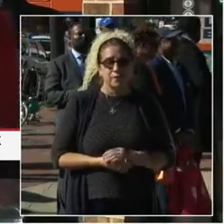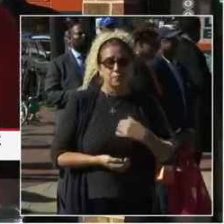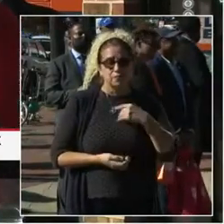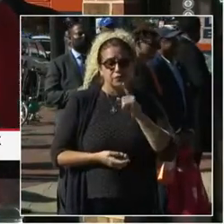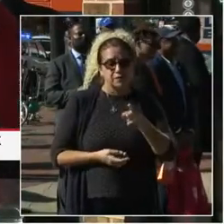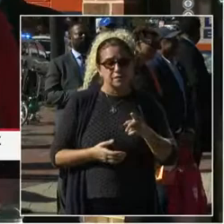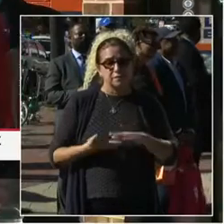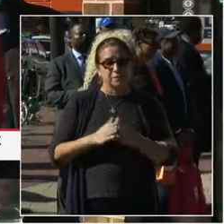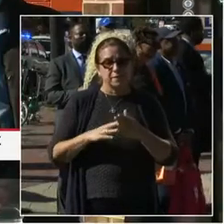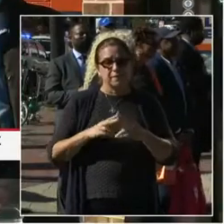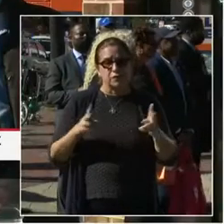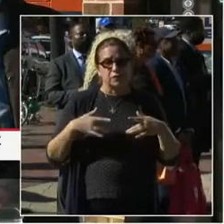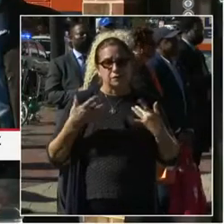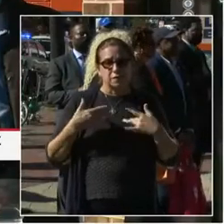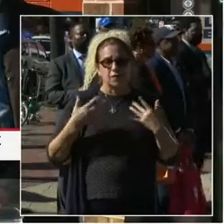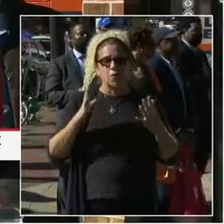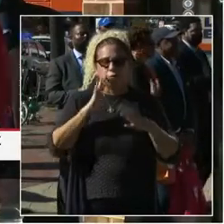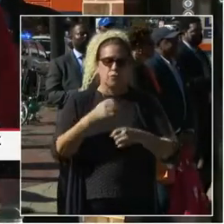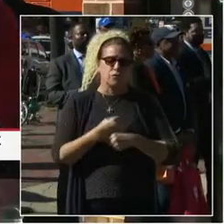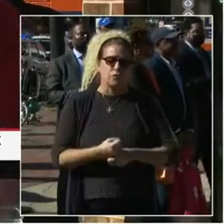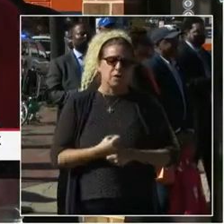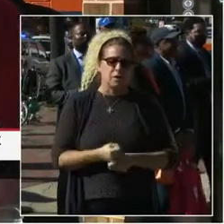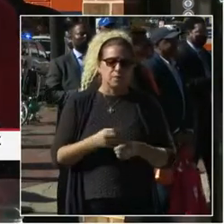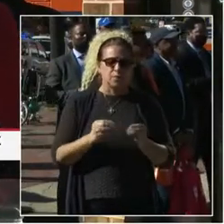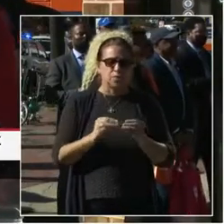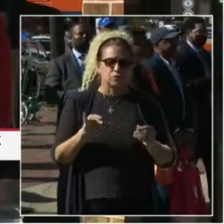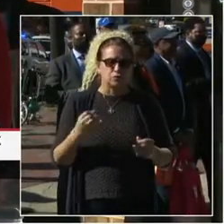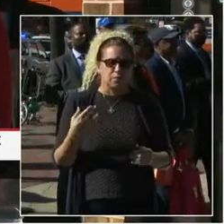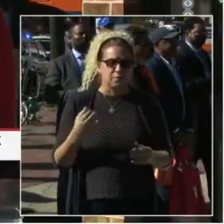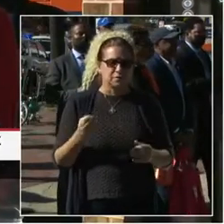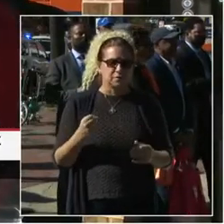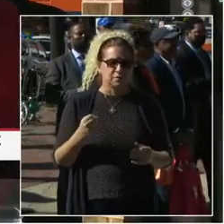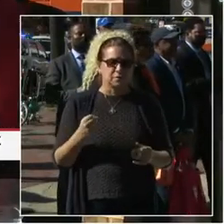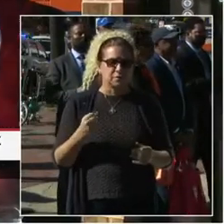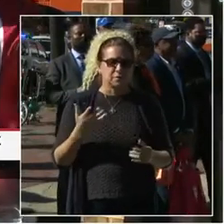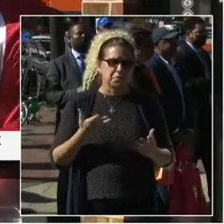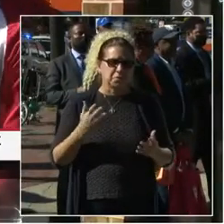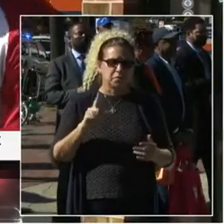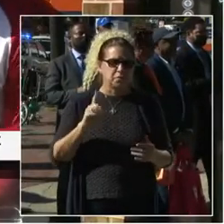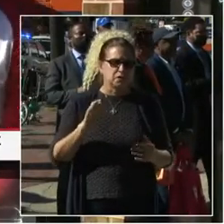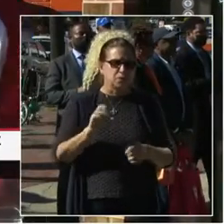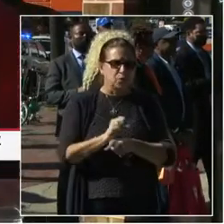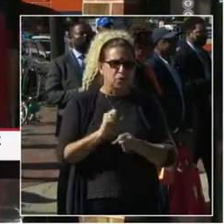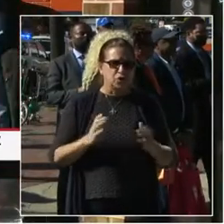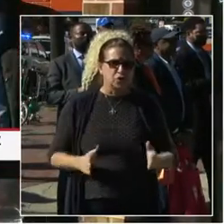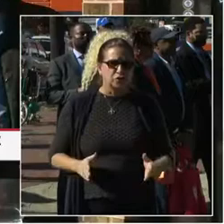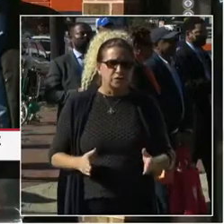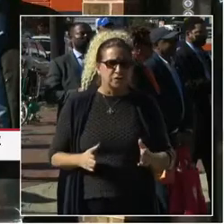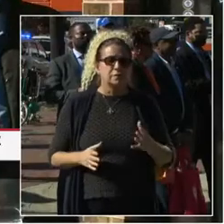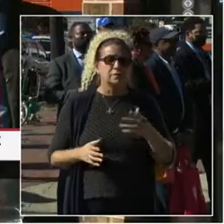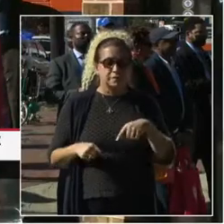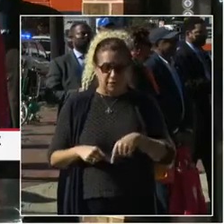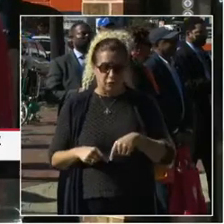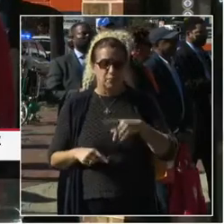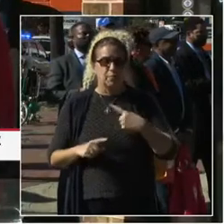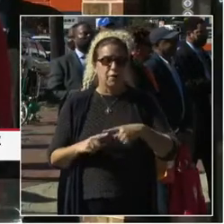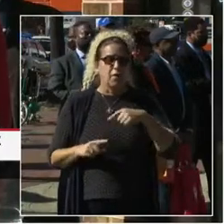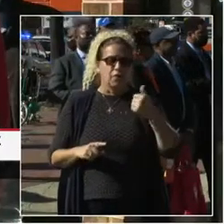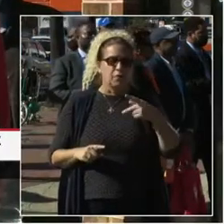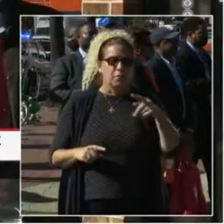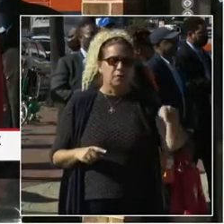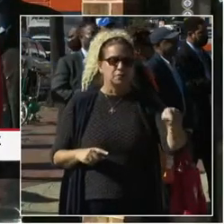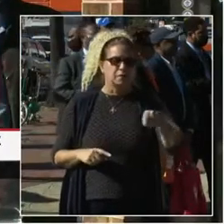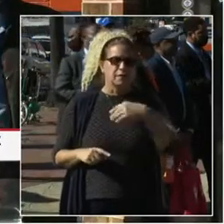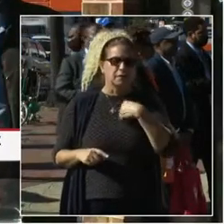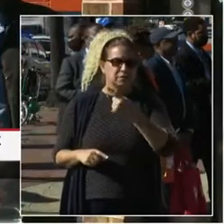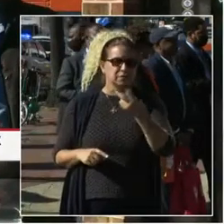work here in Half Smoke at this location. There'll be several hundred more at the other 2 locations east of the river. And